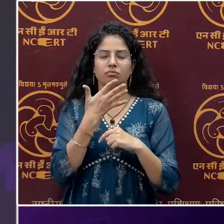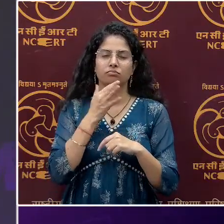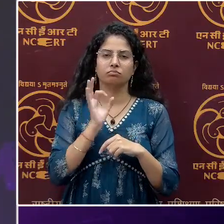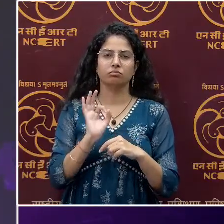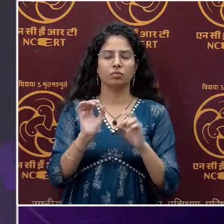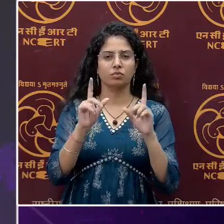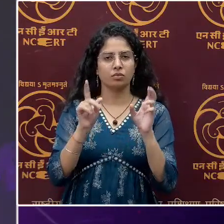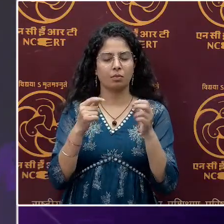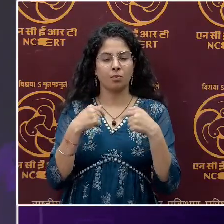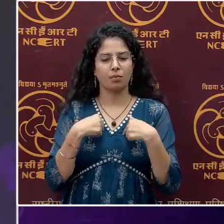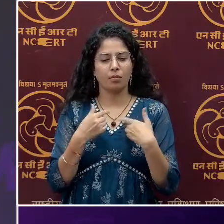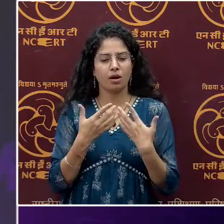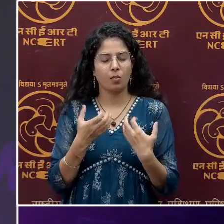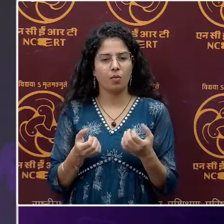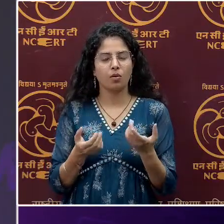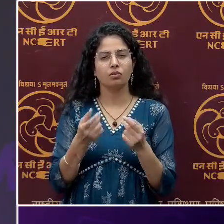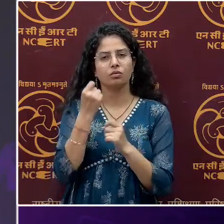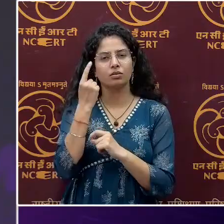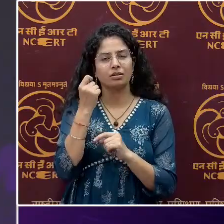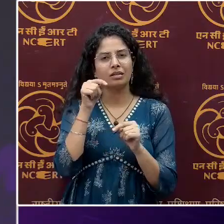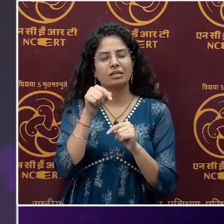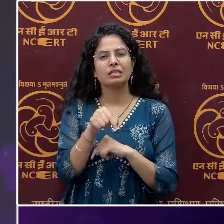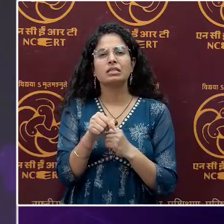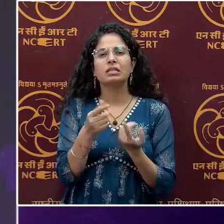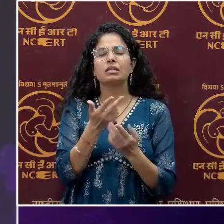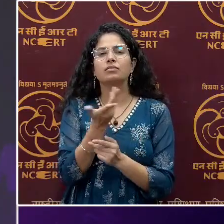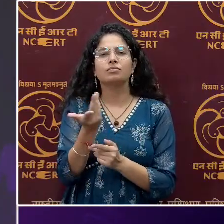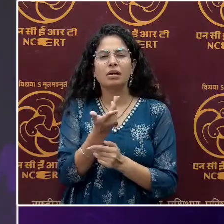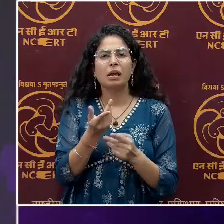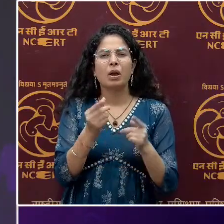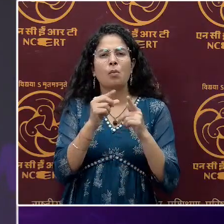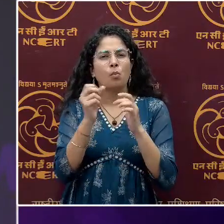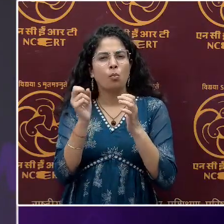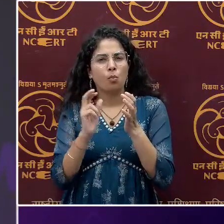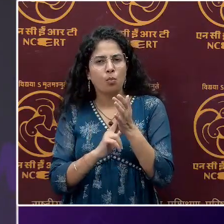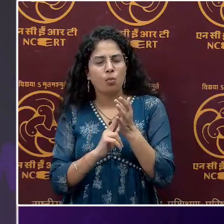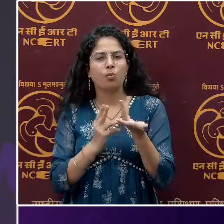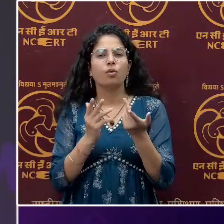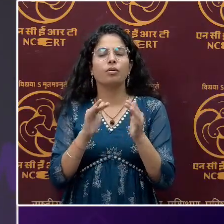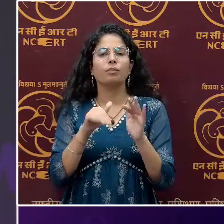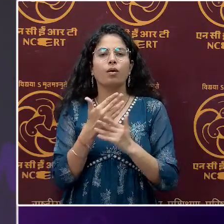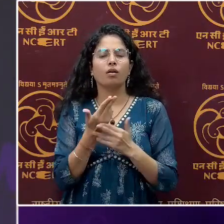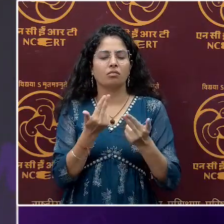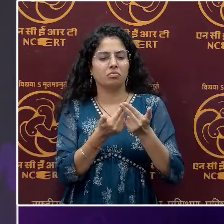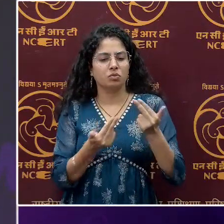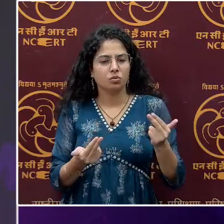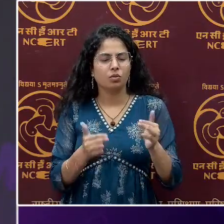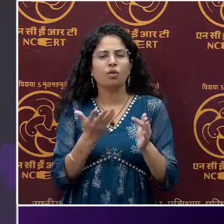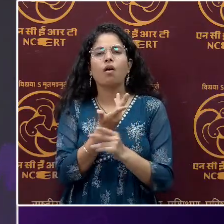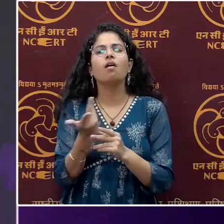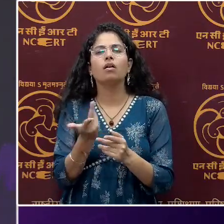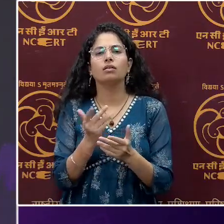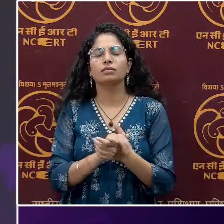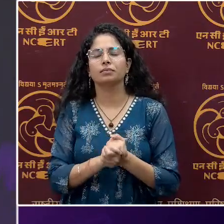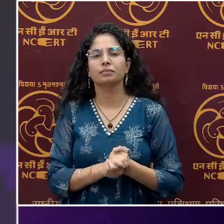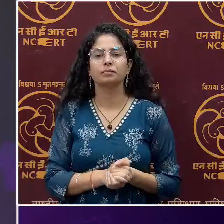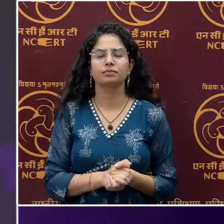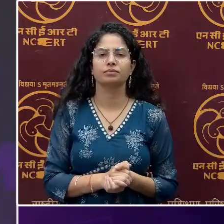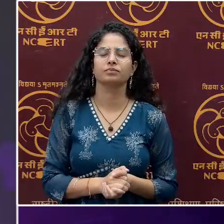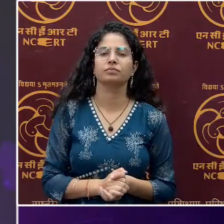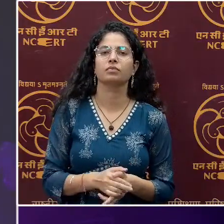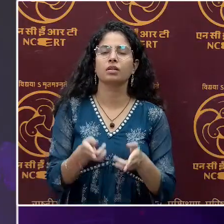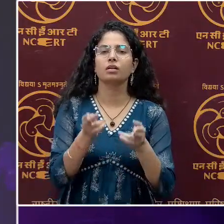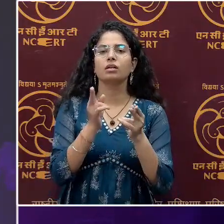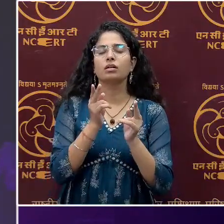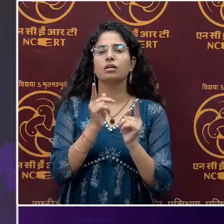want to understand what exactly it is. Is it some kind of poem, a story, a fiction, an anecdote? What exactly it is? Ma'am, usually